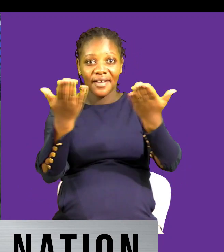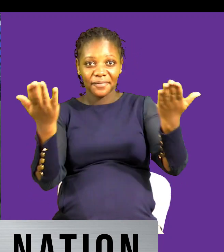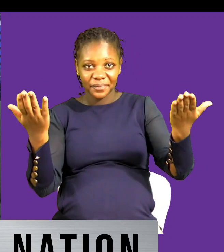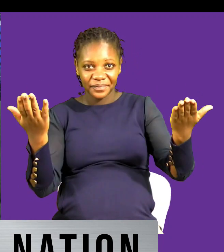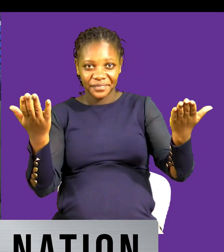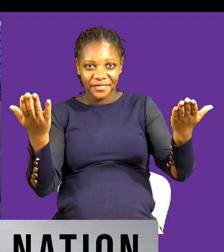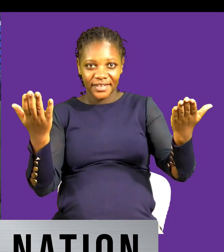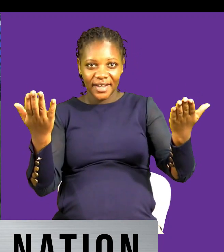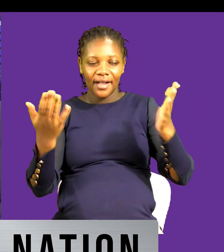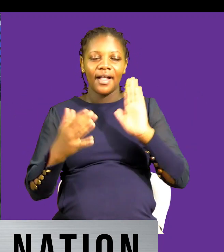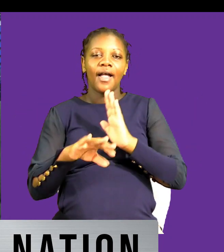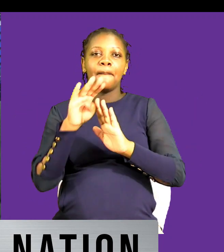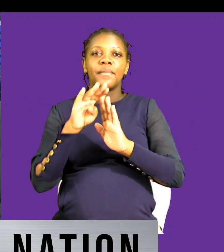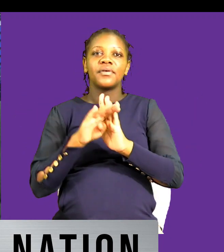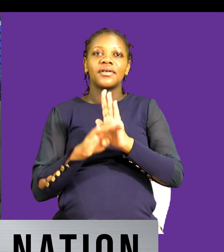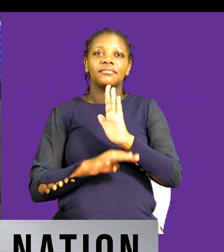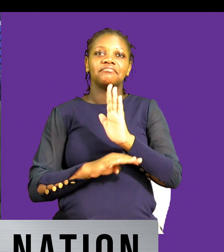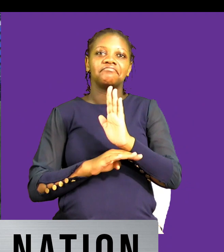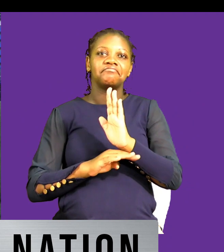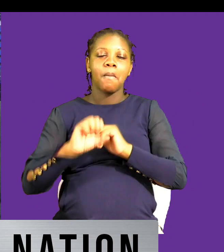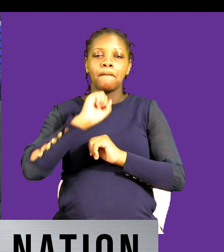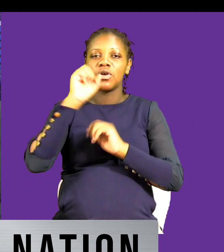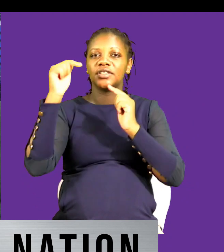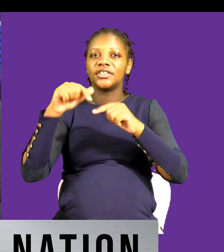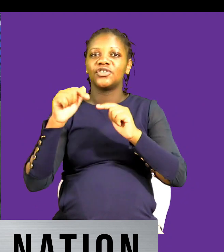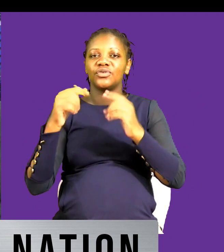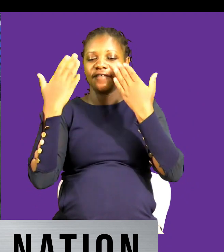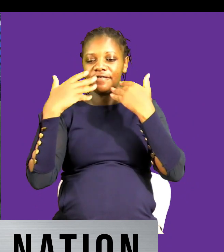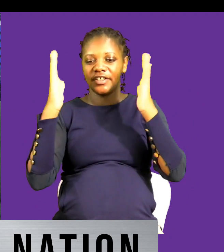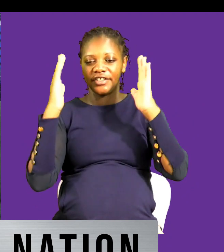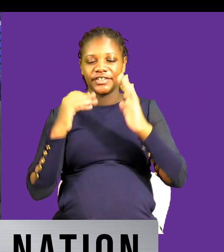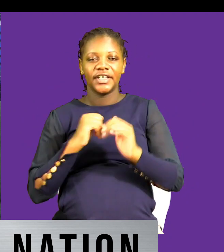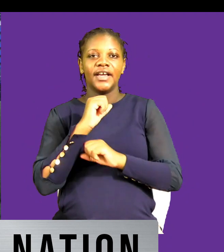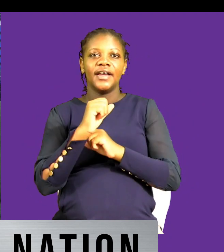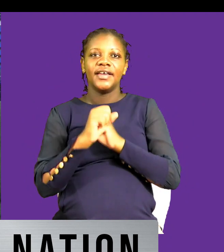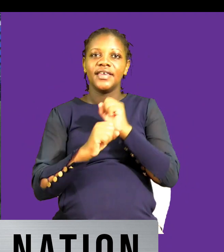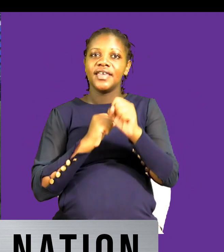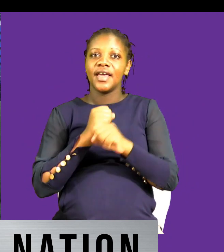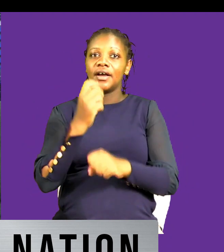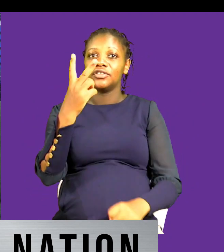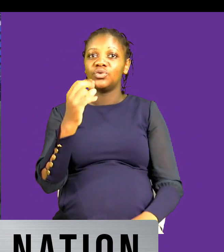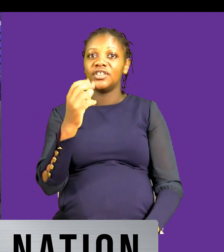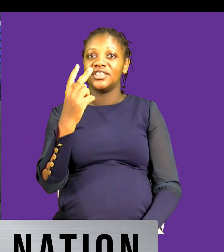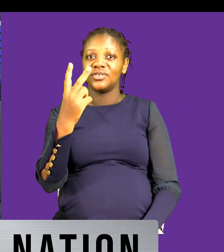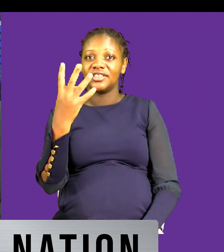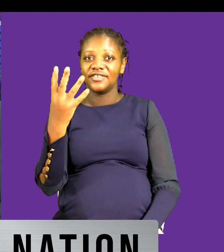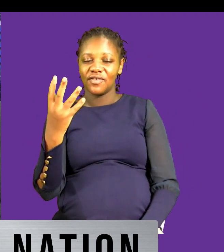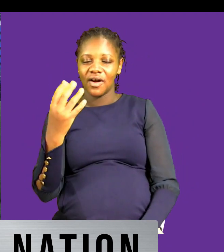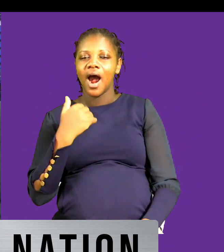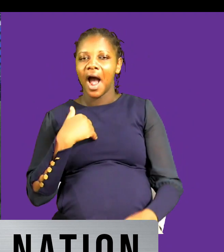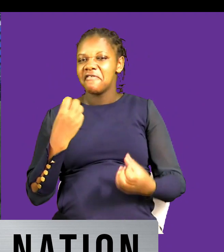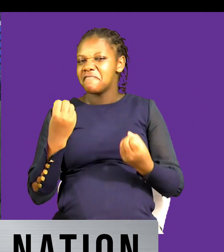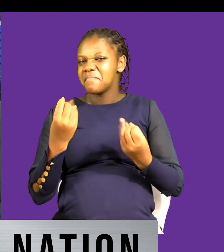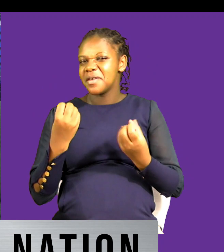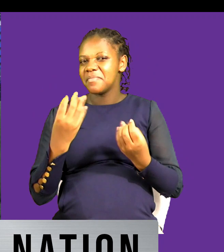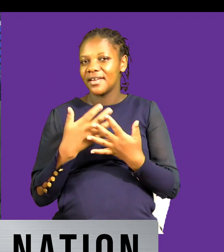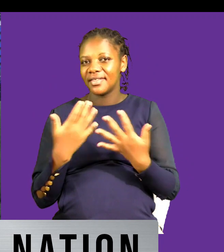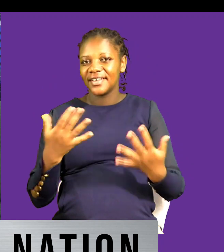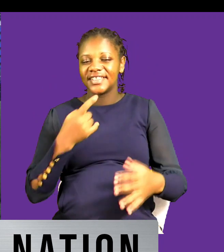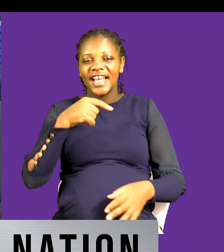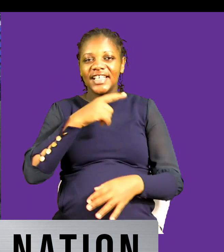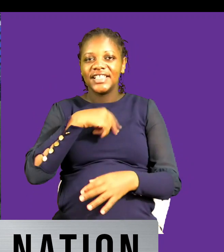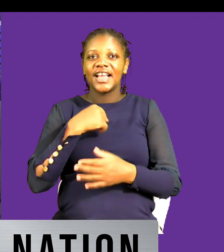we have come to the end of politics today. 2024 has a lot. Just share with us, what are your hopes